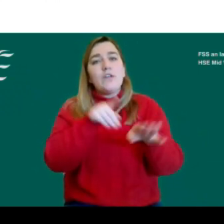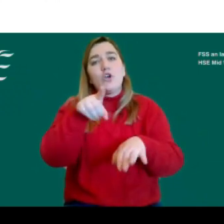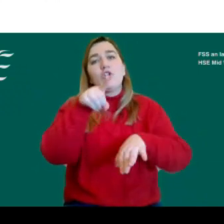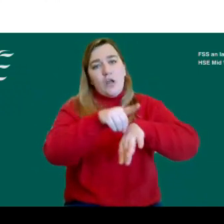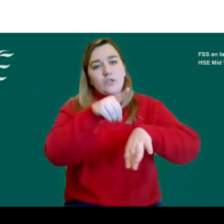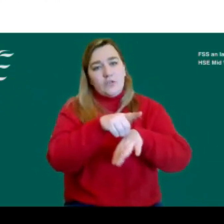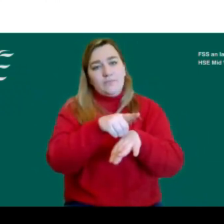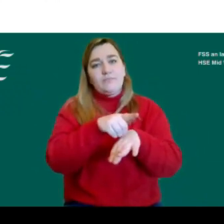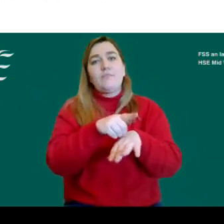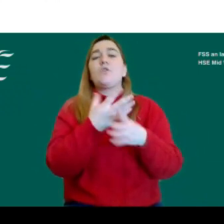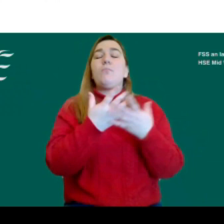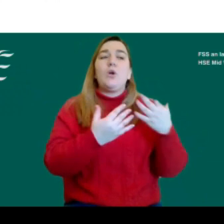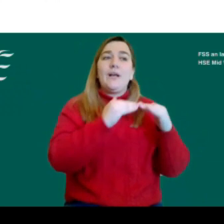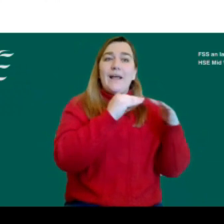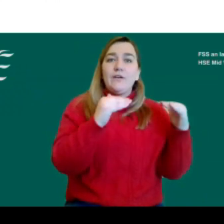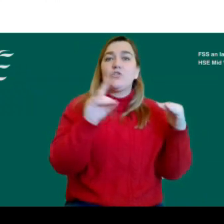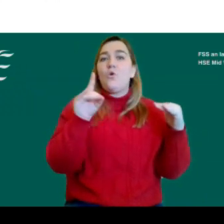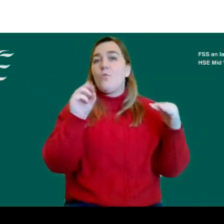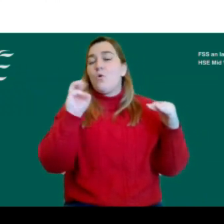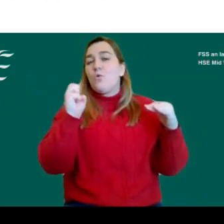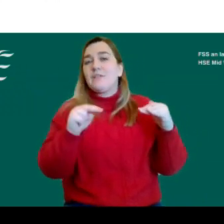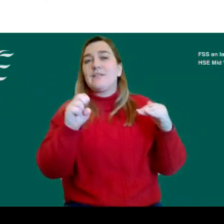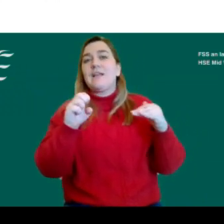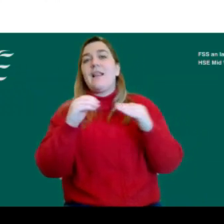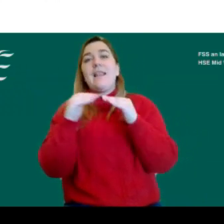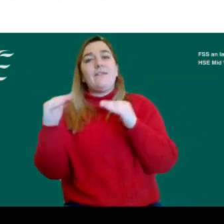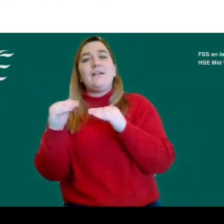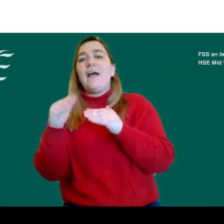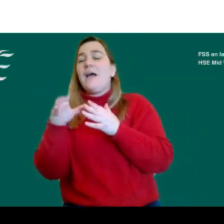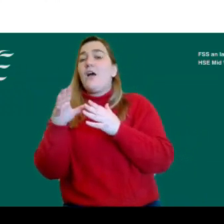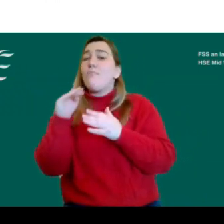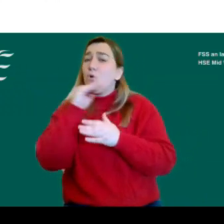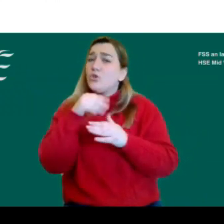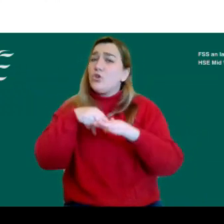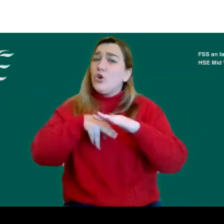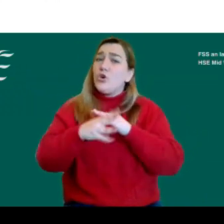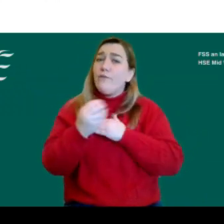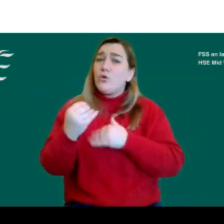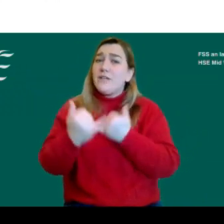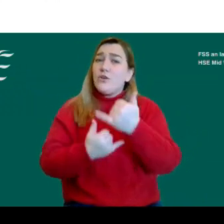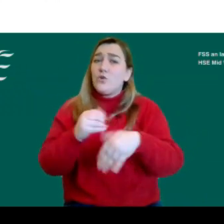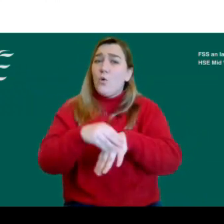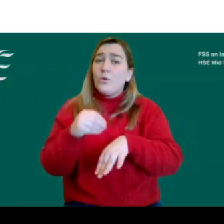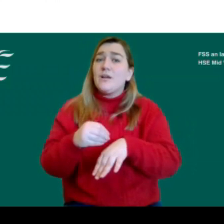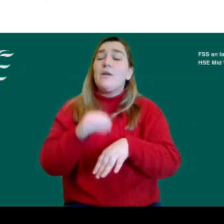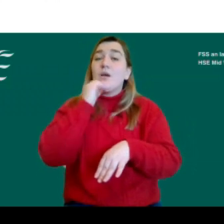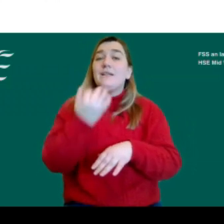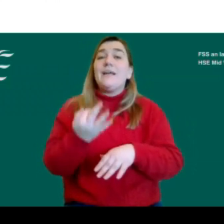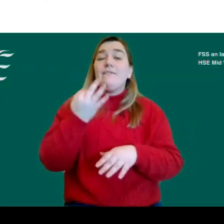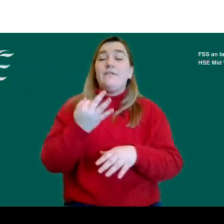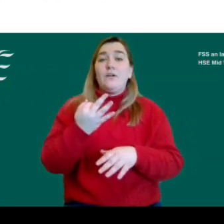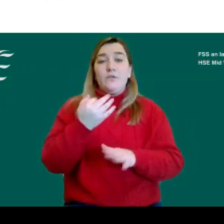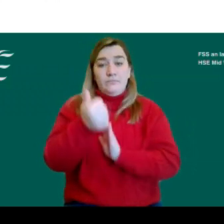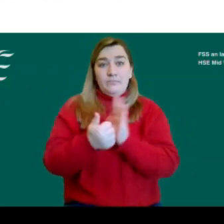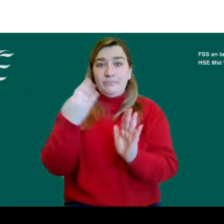have to catch that diagnosis. Because if you're going through the menopause under 40, we like that on paper. We like to see the blood results to prove it, because it's a different entity. Because